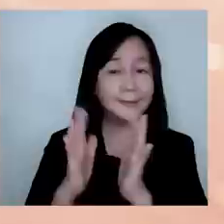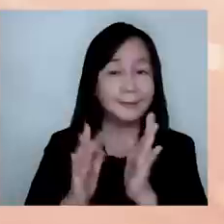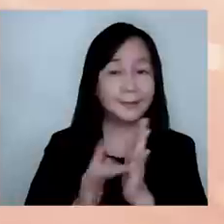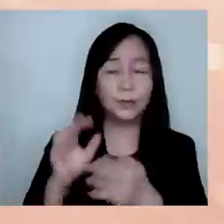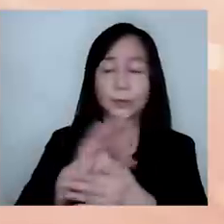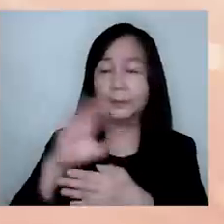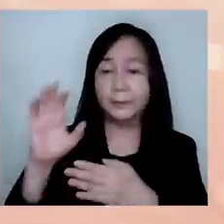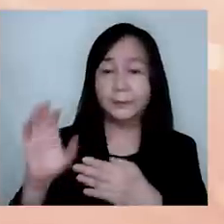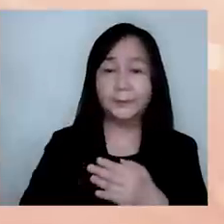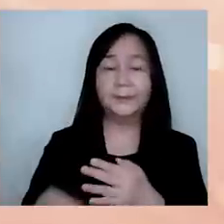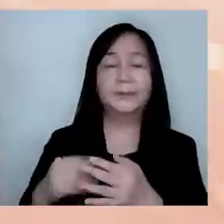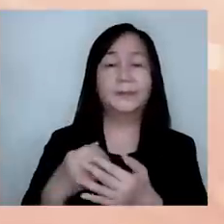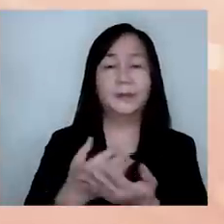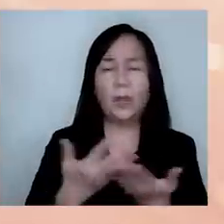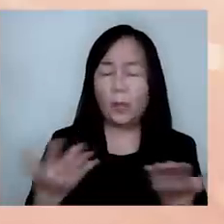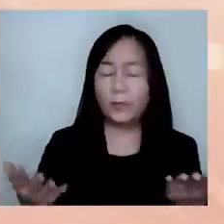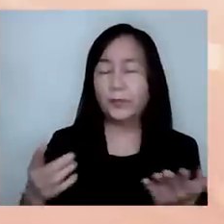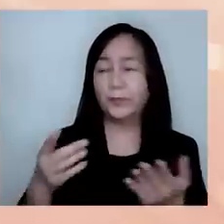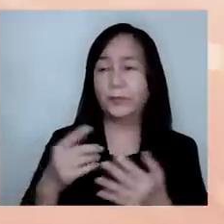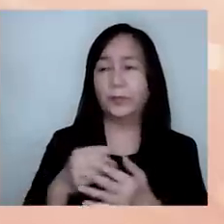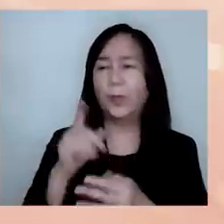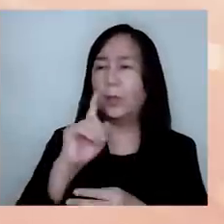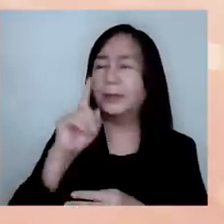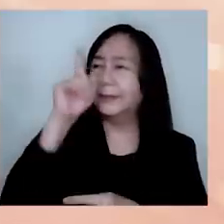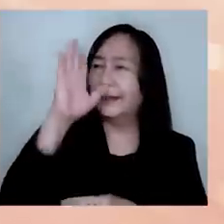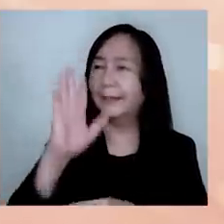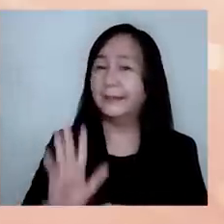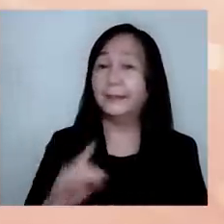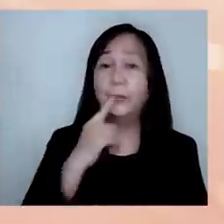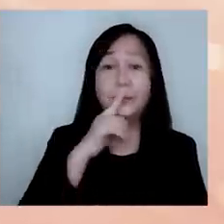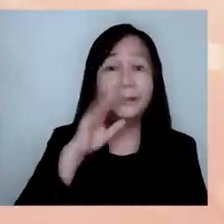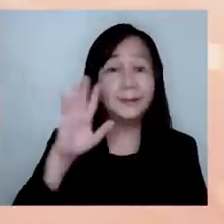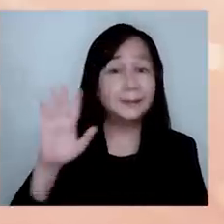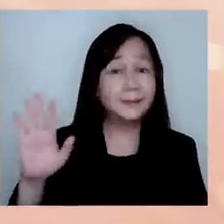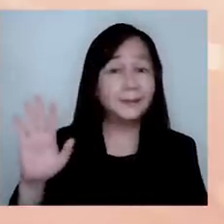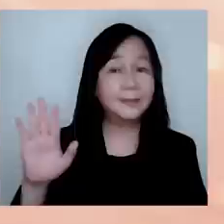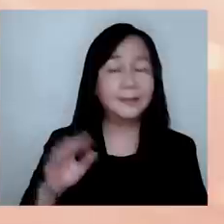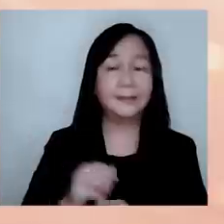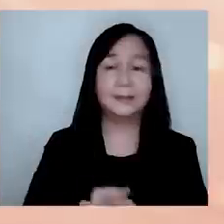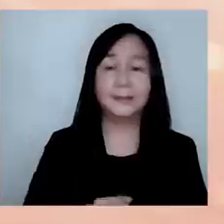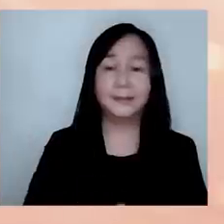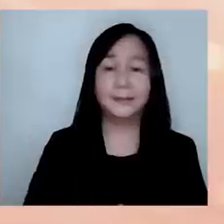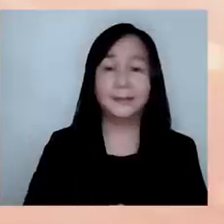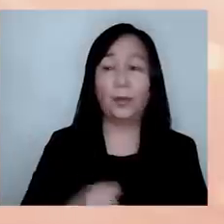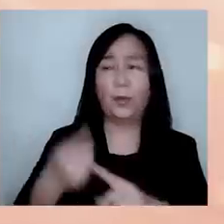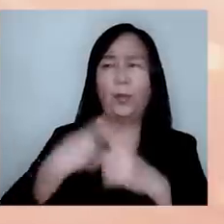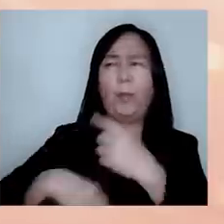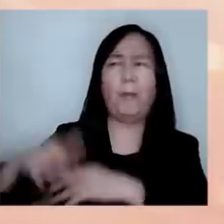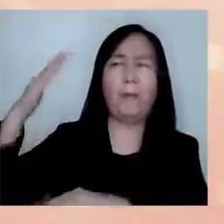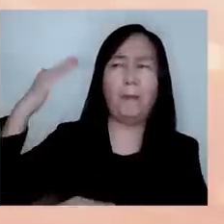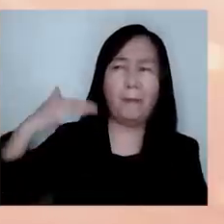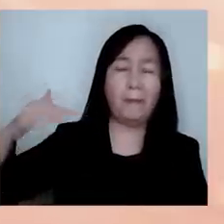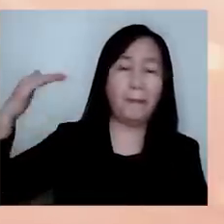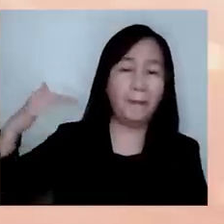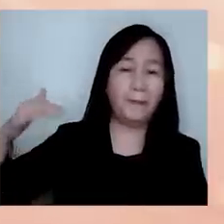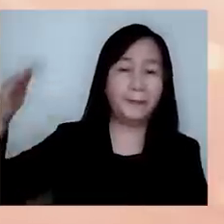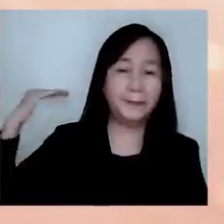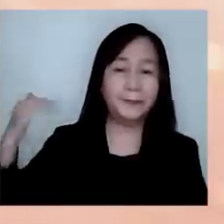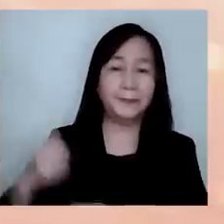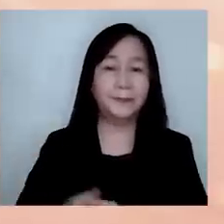Fulfillment the Fulfillment of what God has promised from from ages past